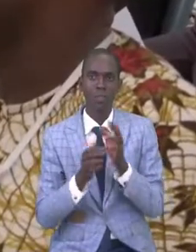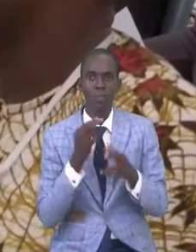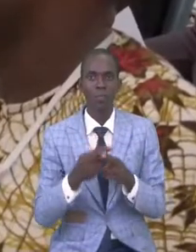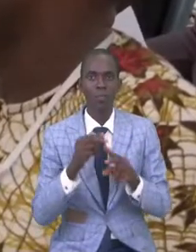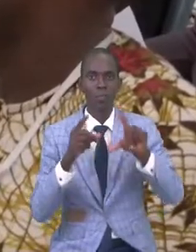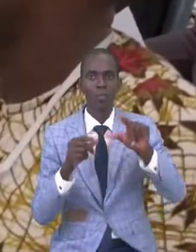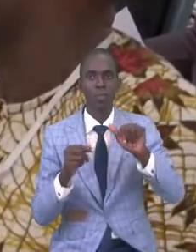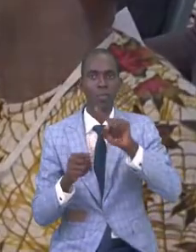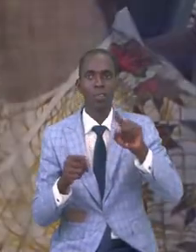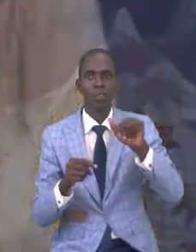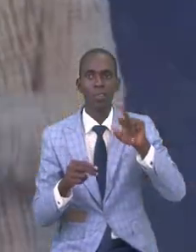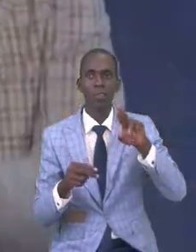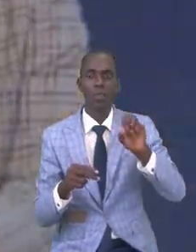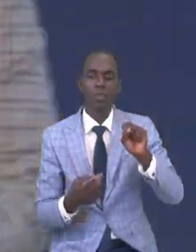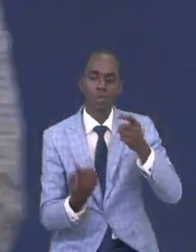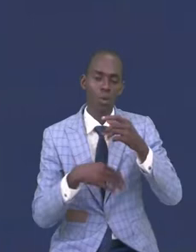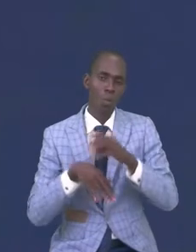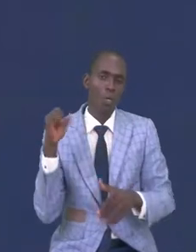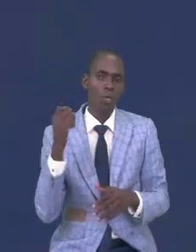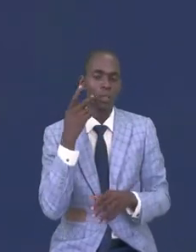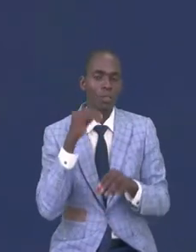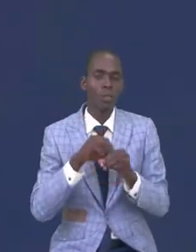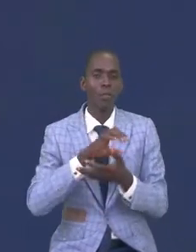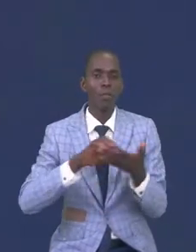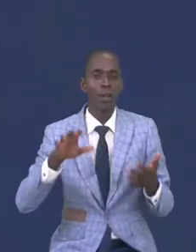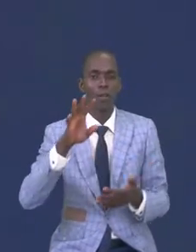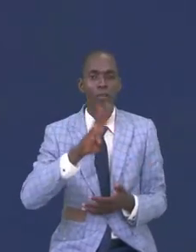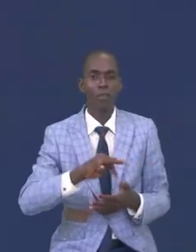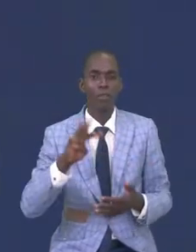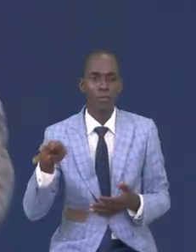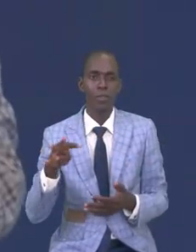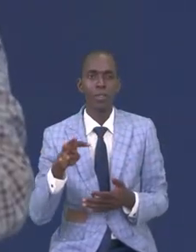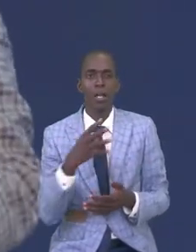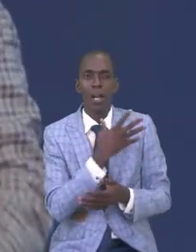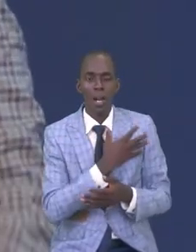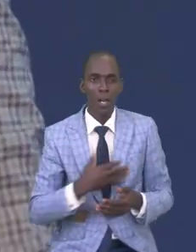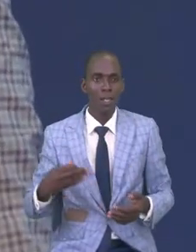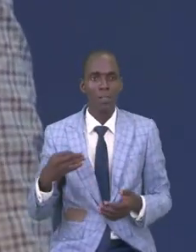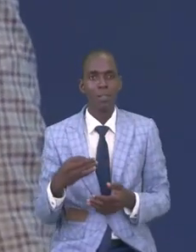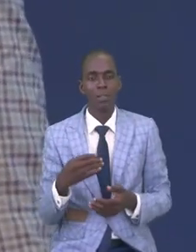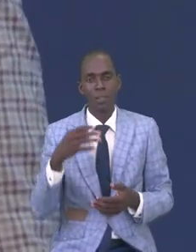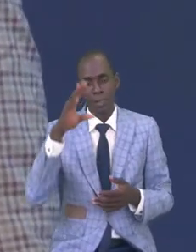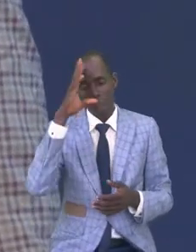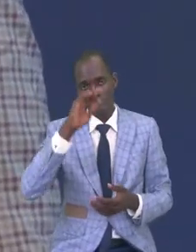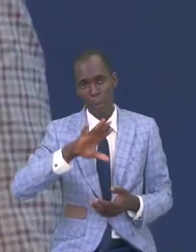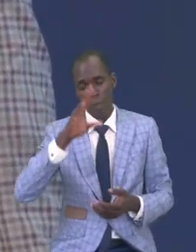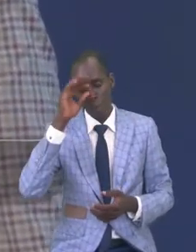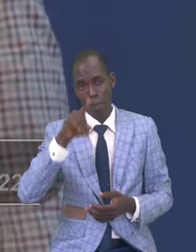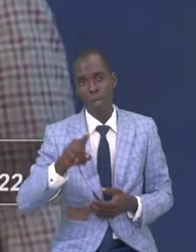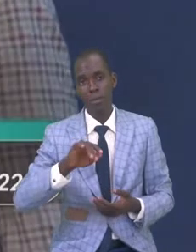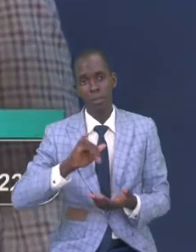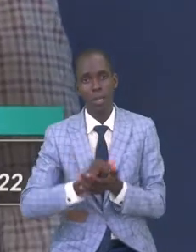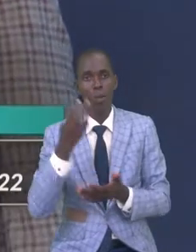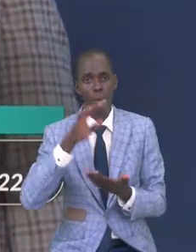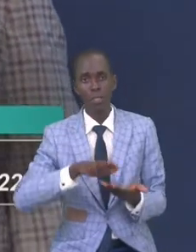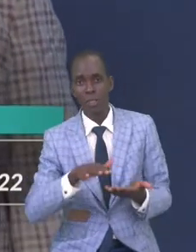Lazarus, come forth. Look at verse 44. It says, and he that was